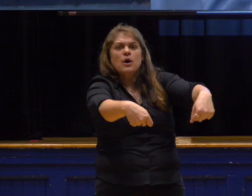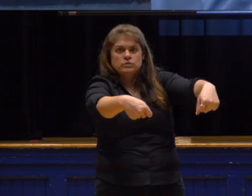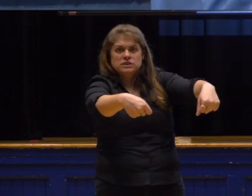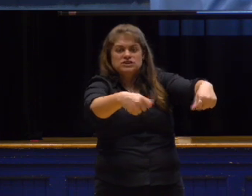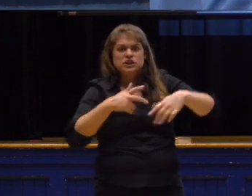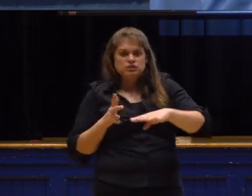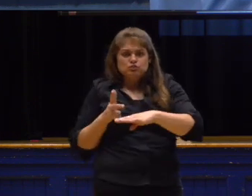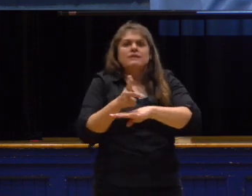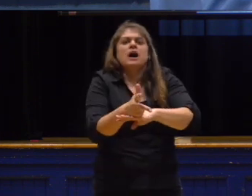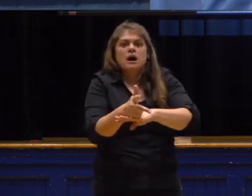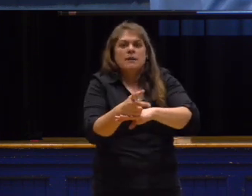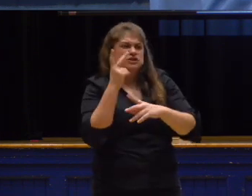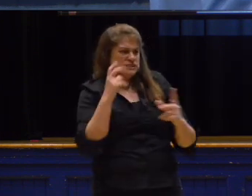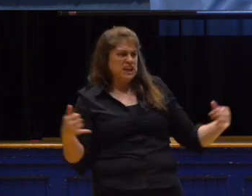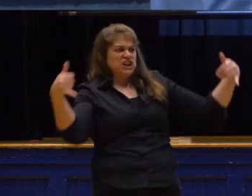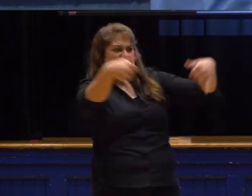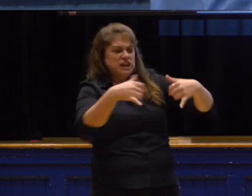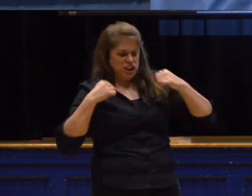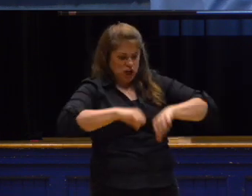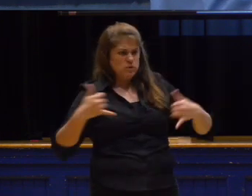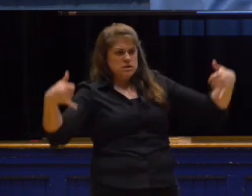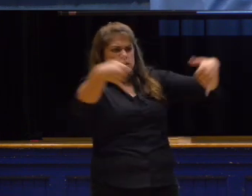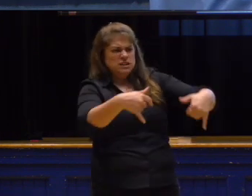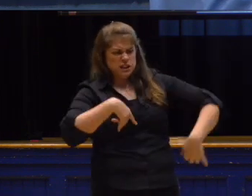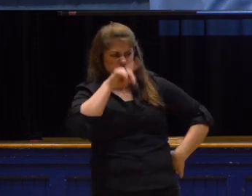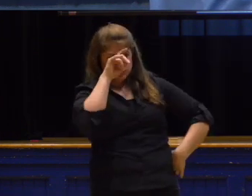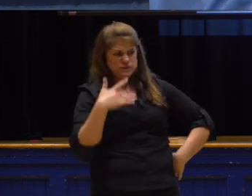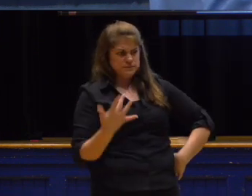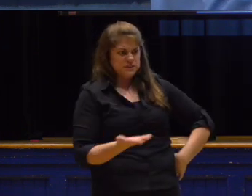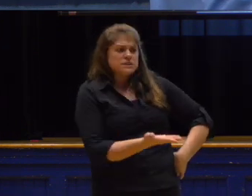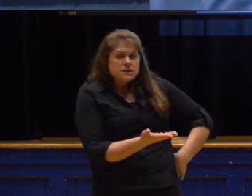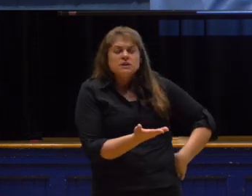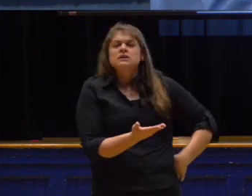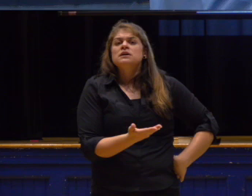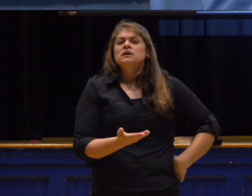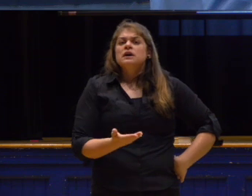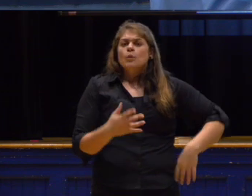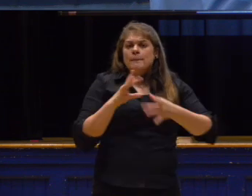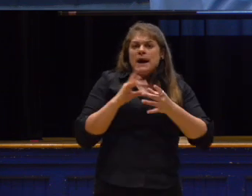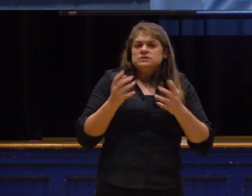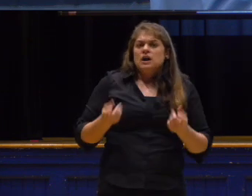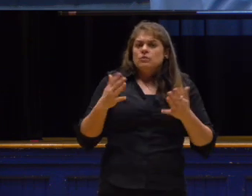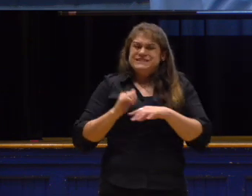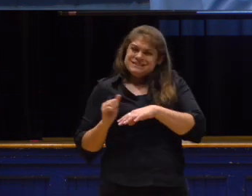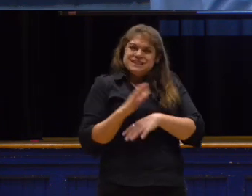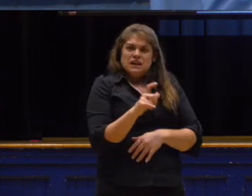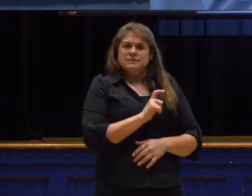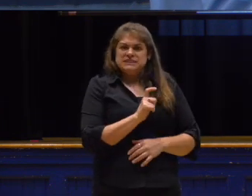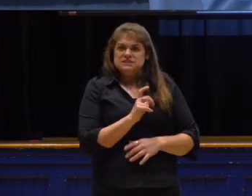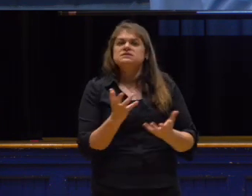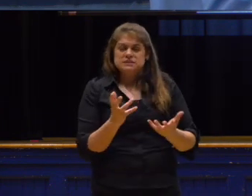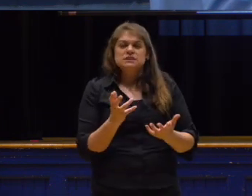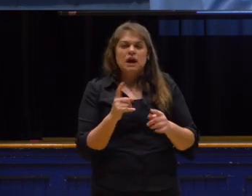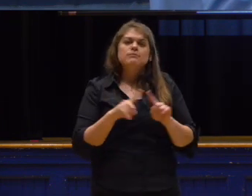right? So it's like you drive up and you just see a coat there and you're like, what's going on? So, we make sure on a lot of these we're sending the